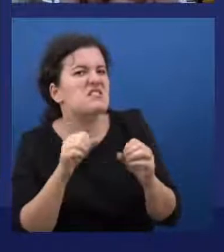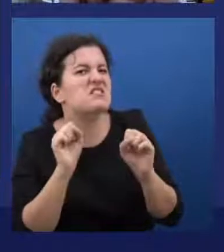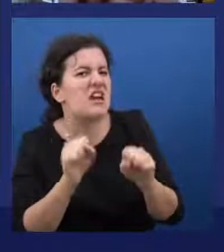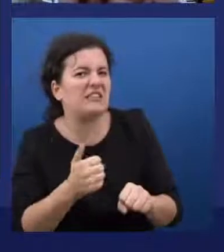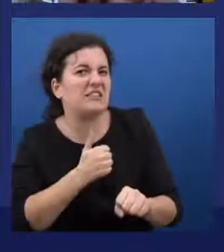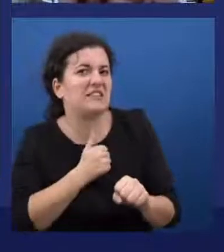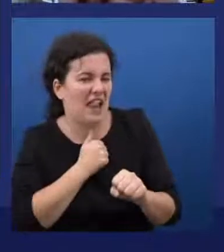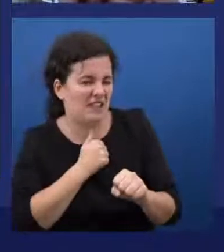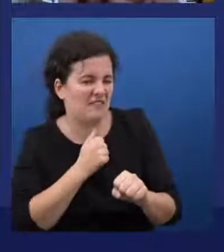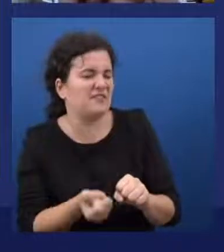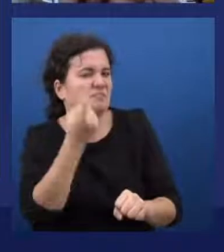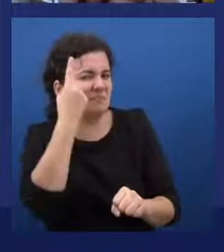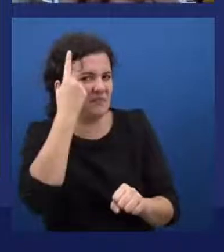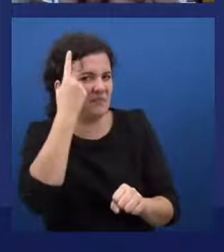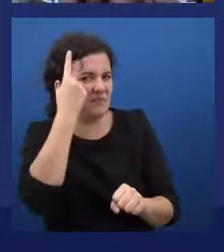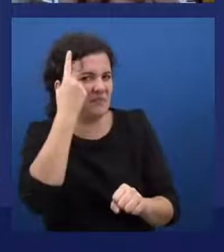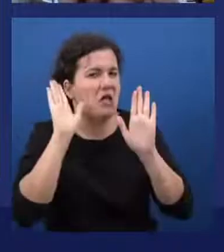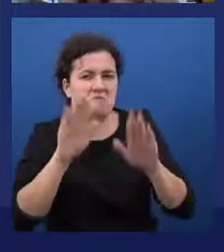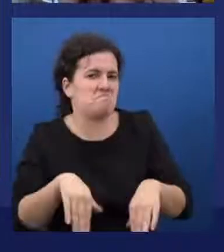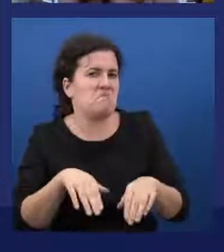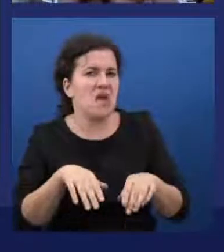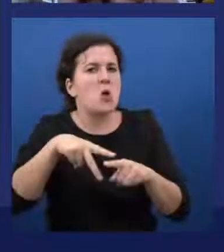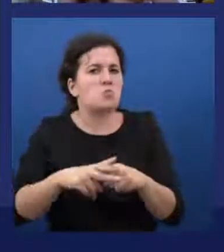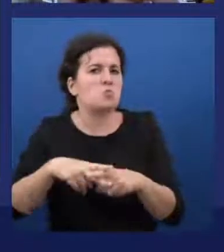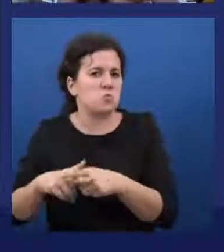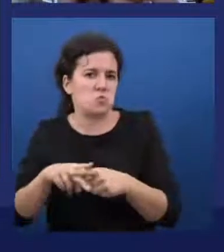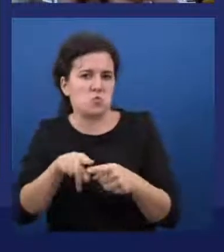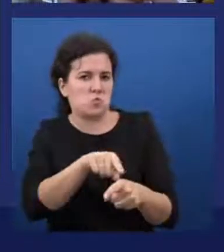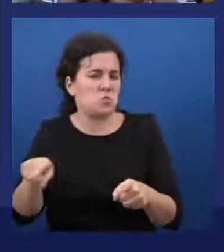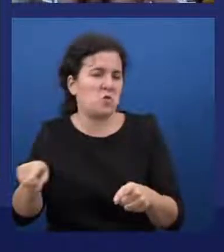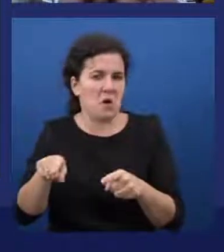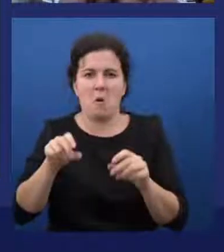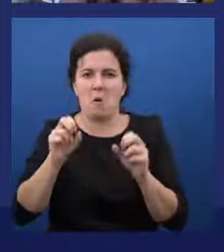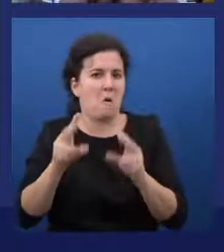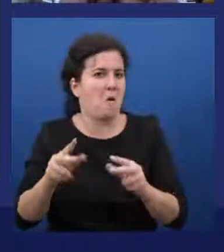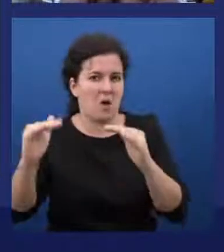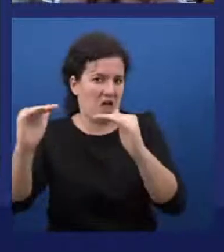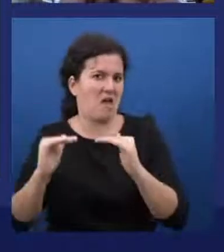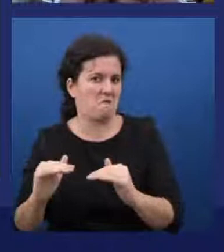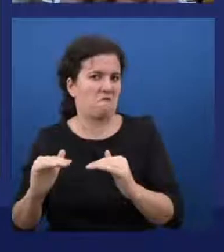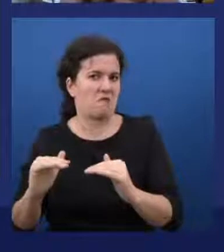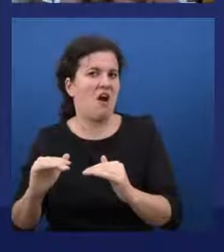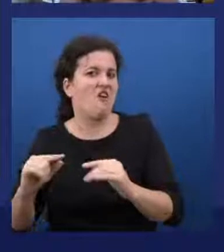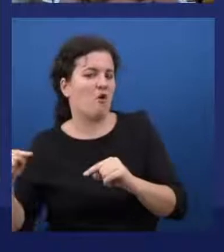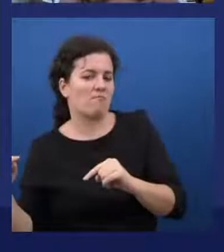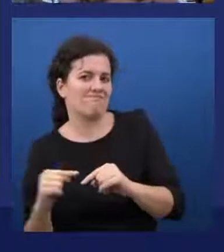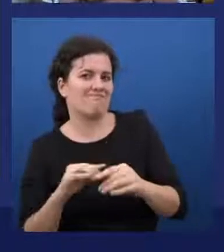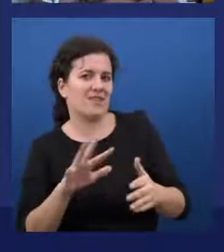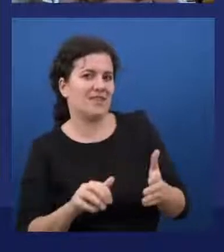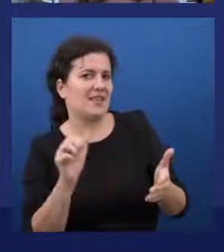detector is also a good option to use. You have that